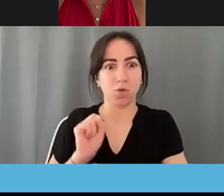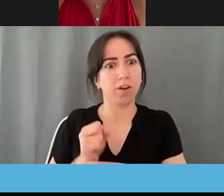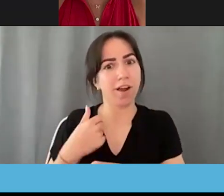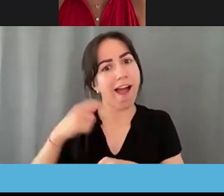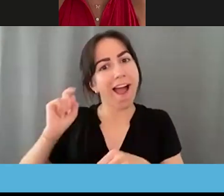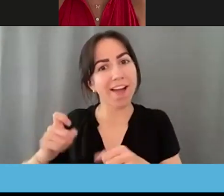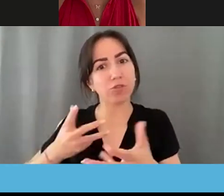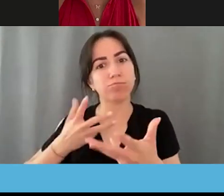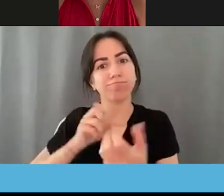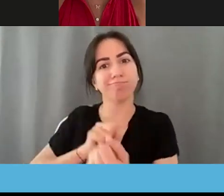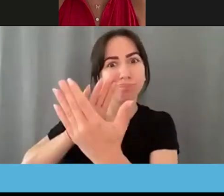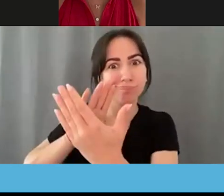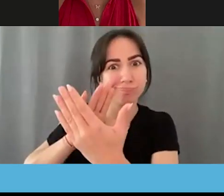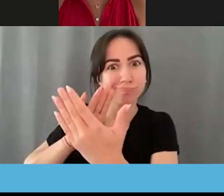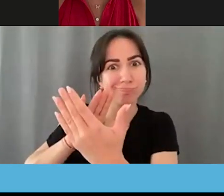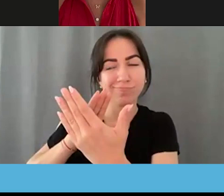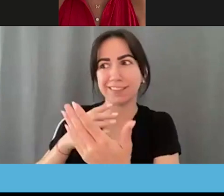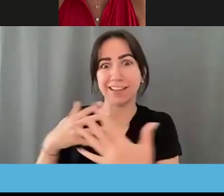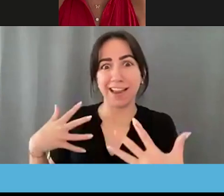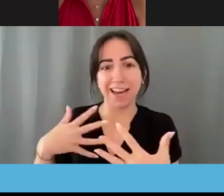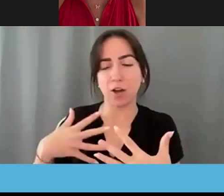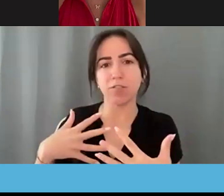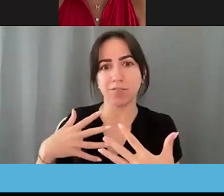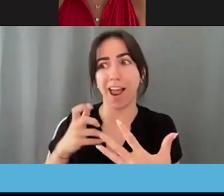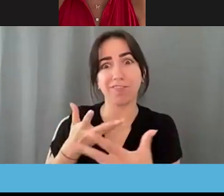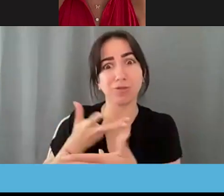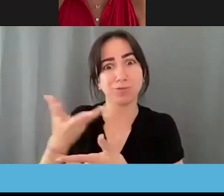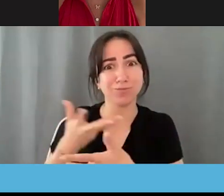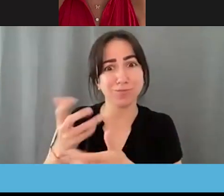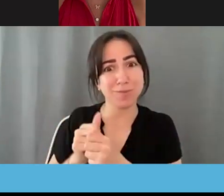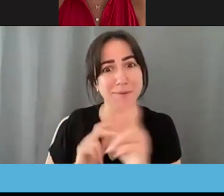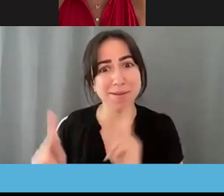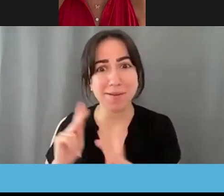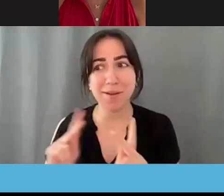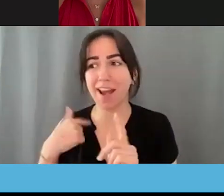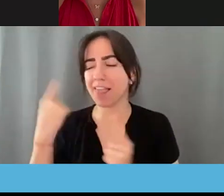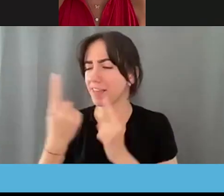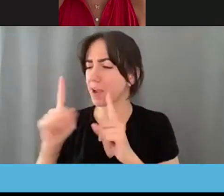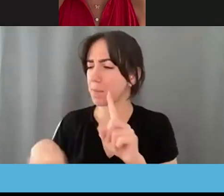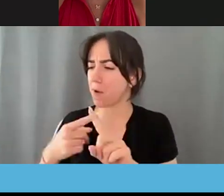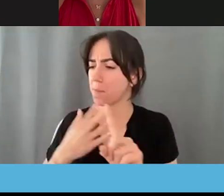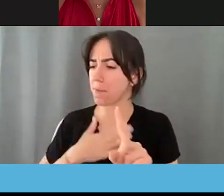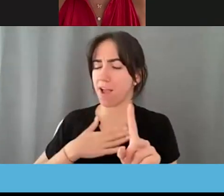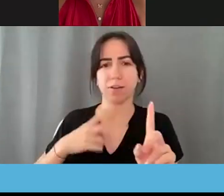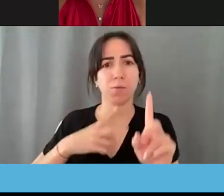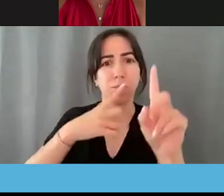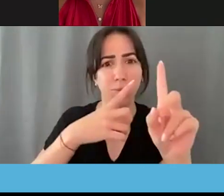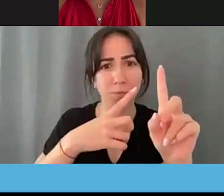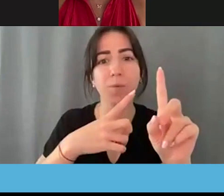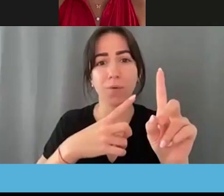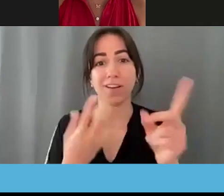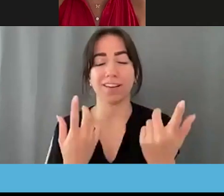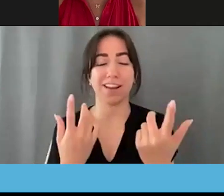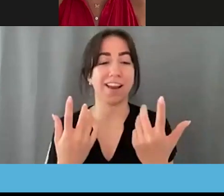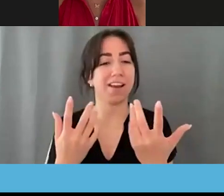to constantly face that fear, and I have to think about why I'm doing it, and hopefully something that